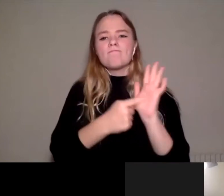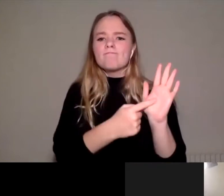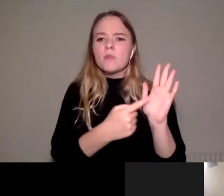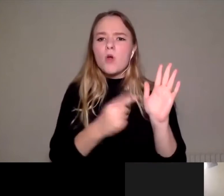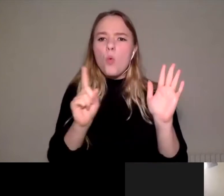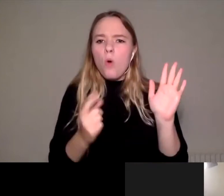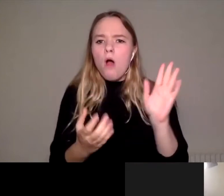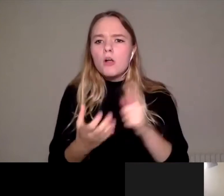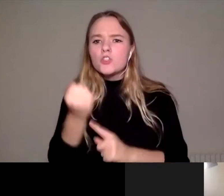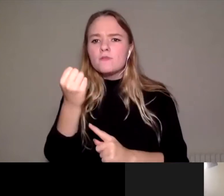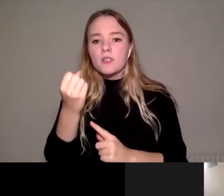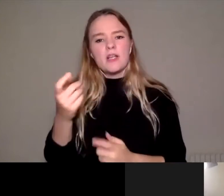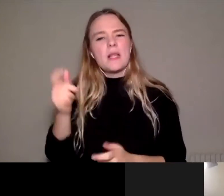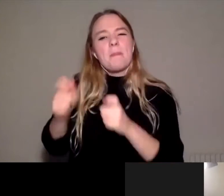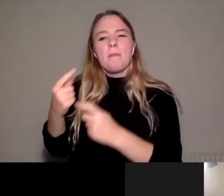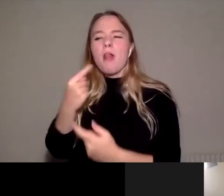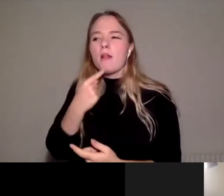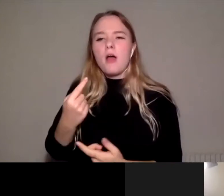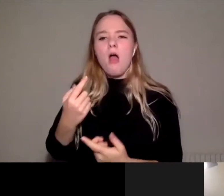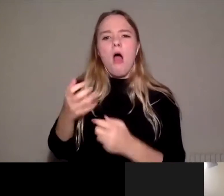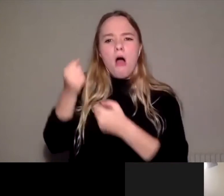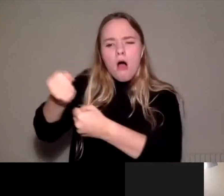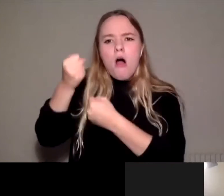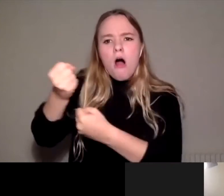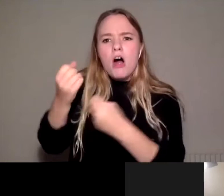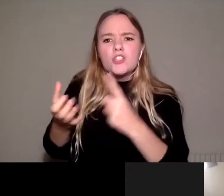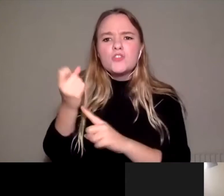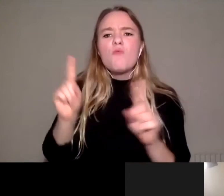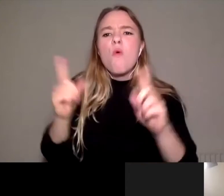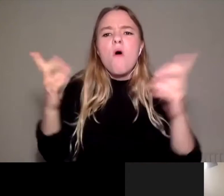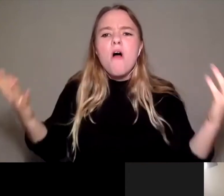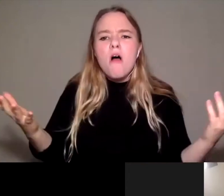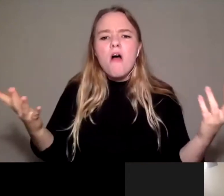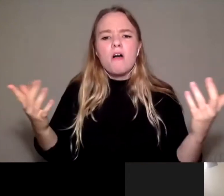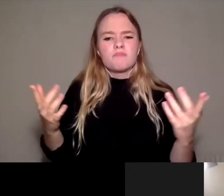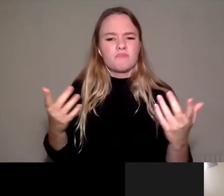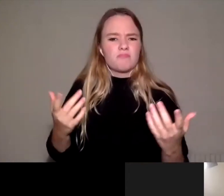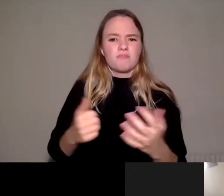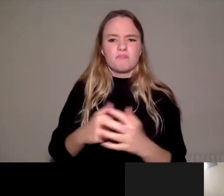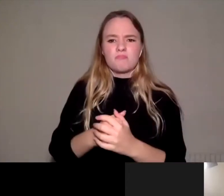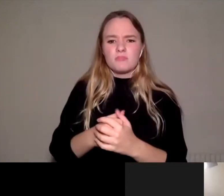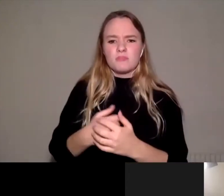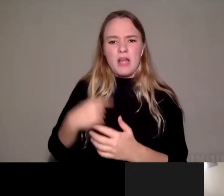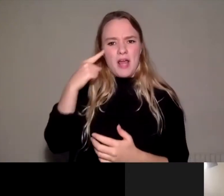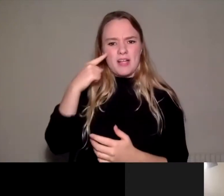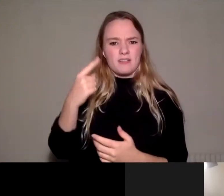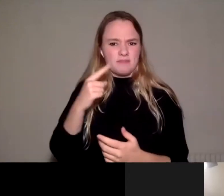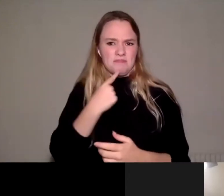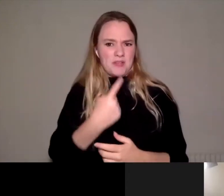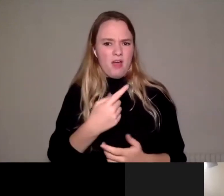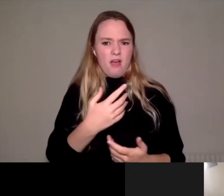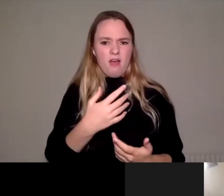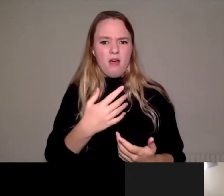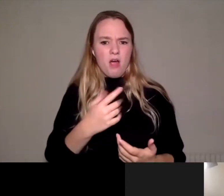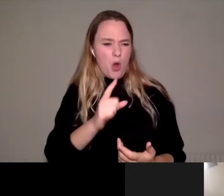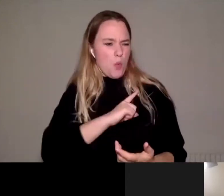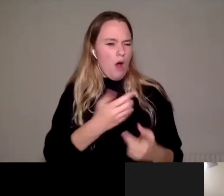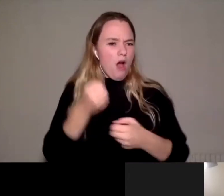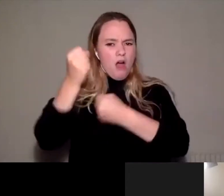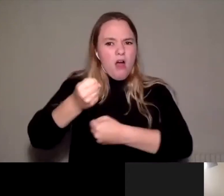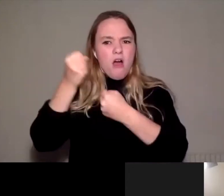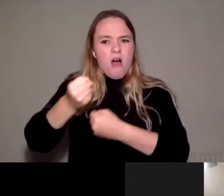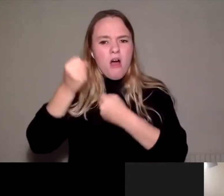say, what does protesting achieve? Why are you disturbing the world? People have said to me, why would you protest? She's